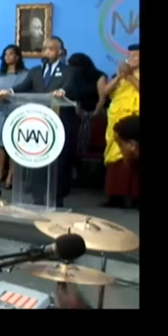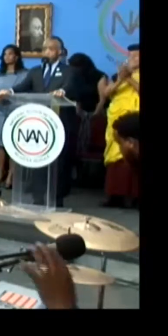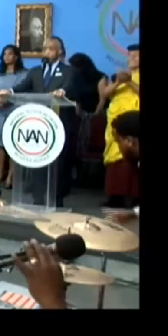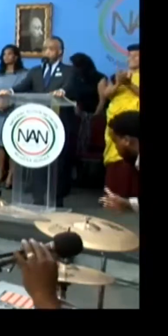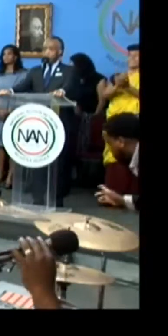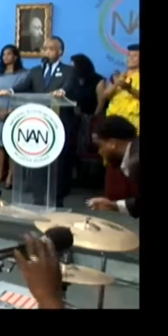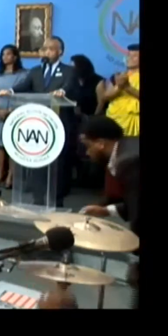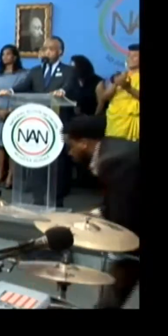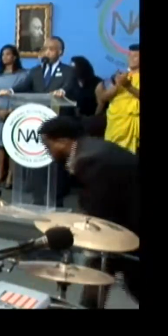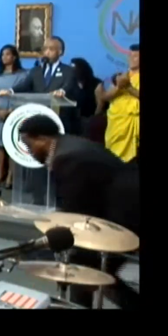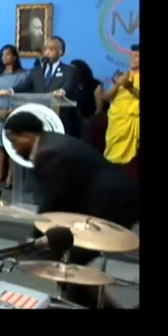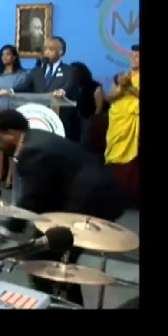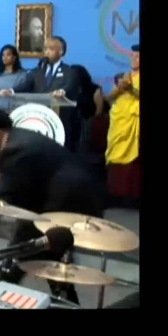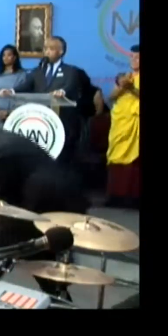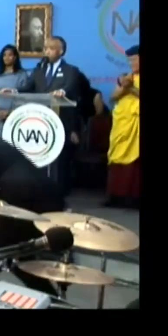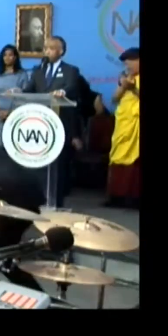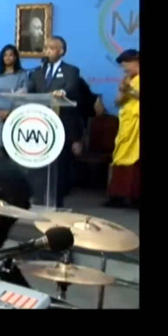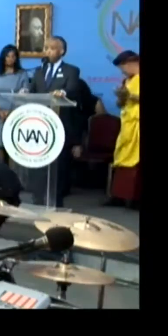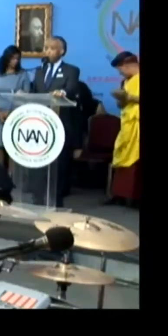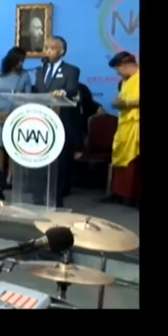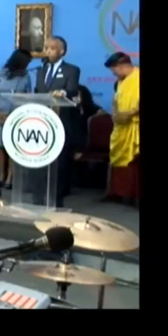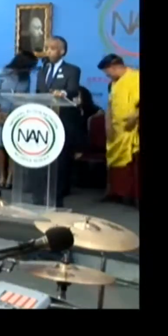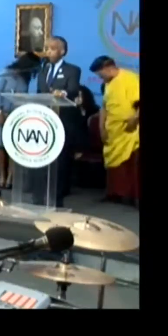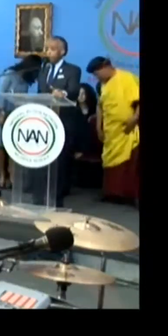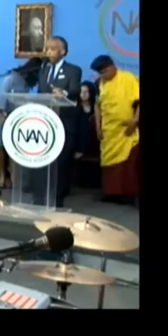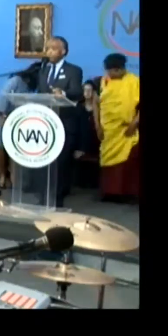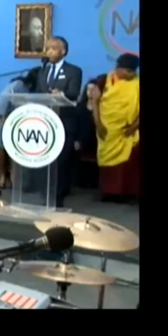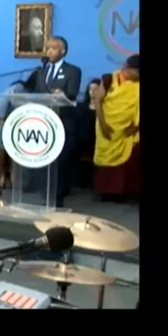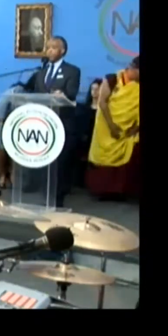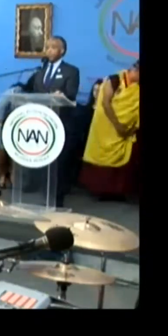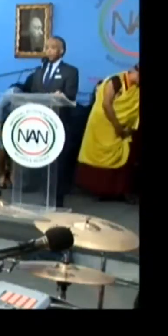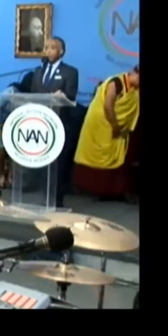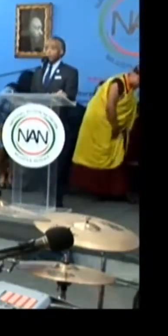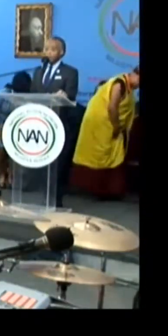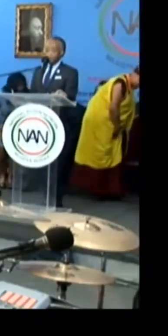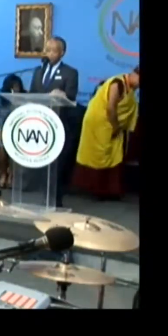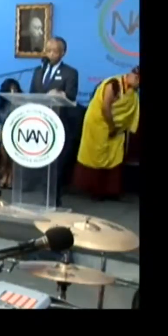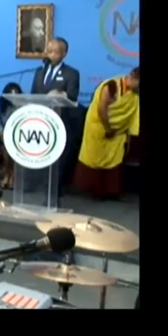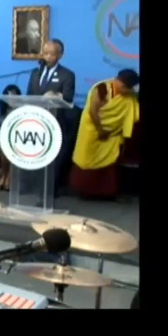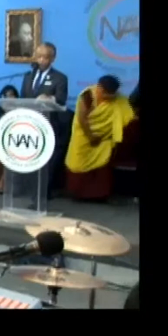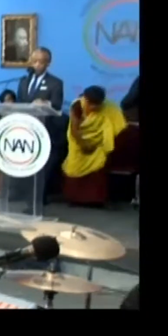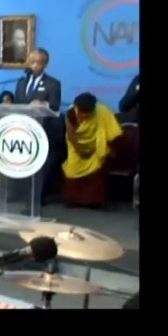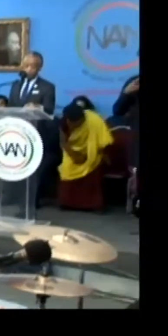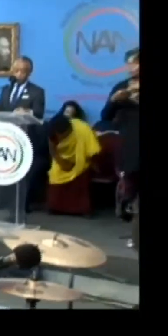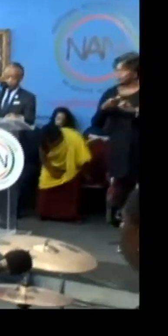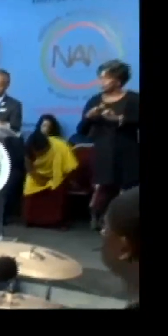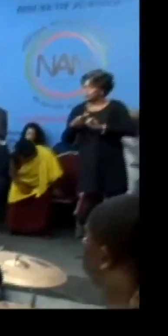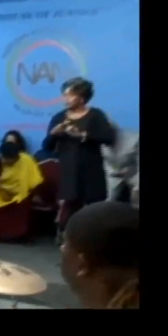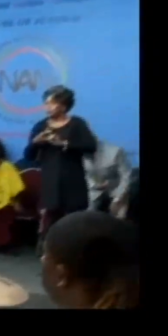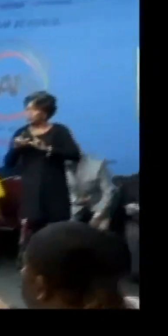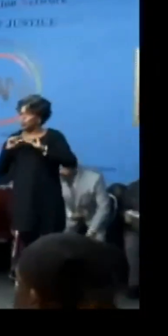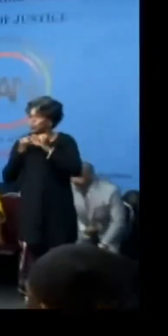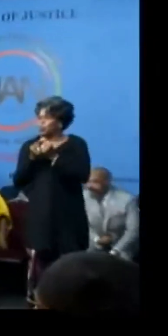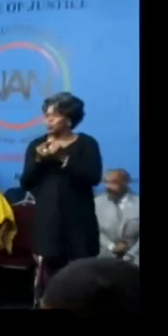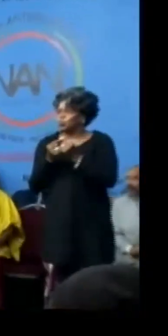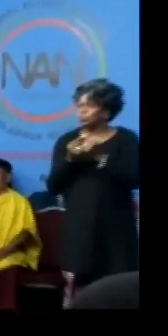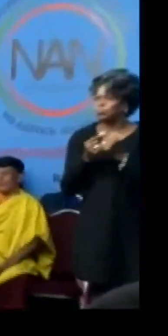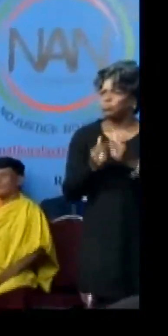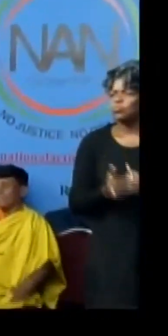Social Action Network Change Choir. Give them a big hand. Give them a big hand.